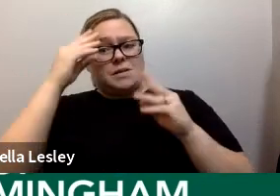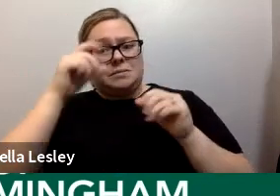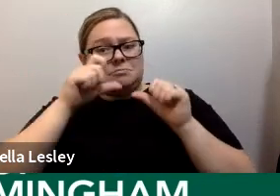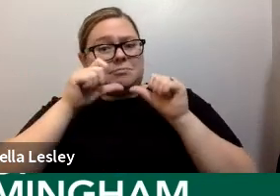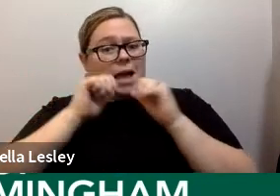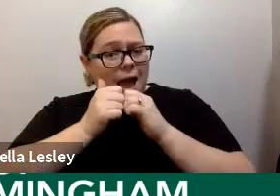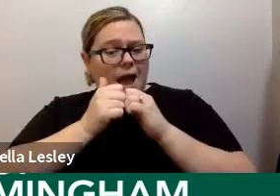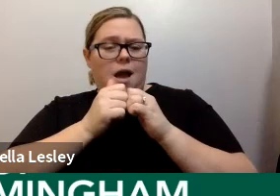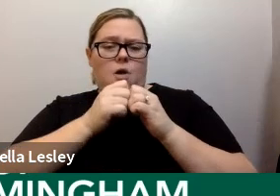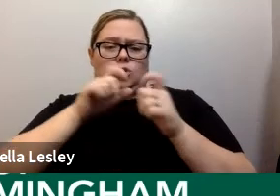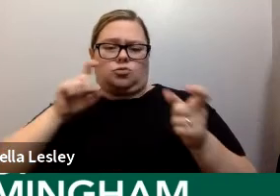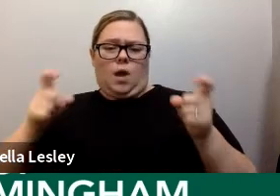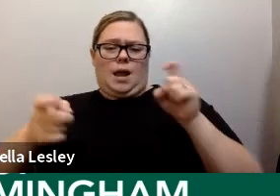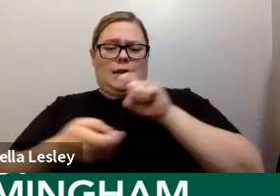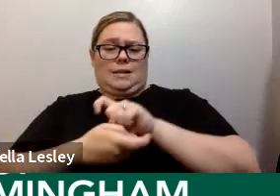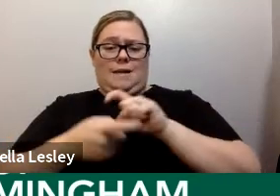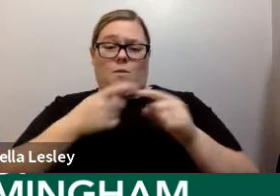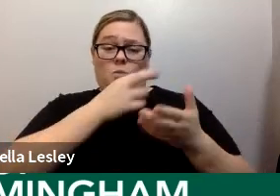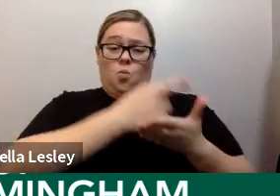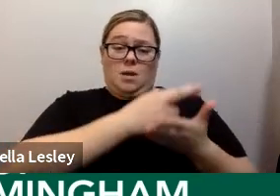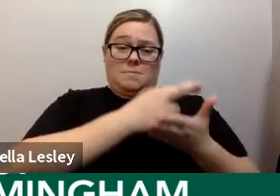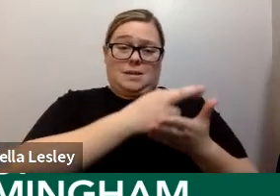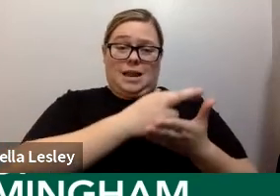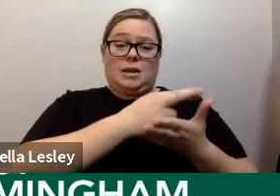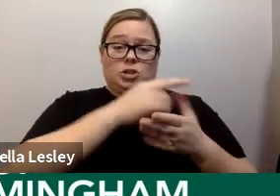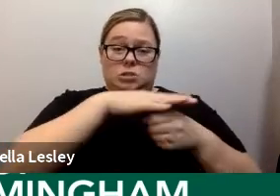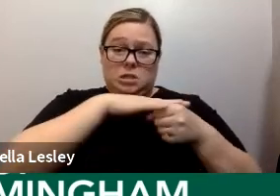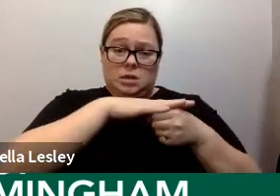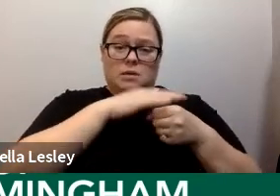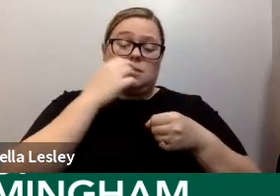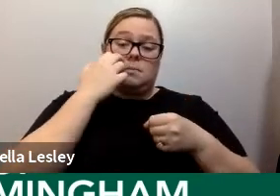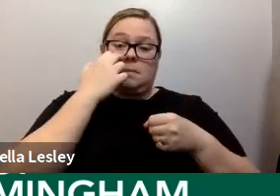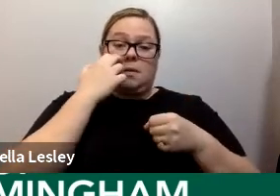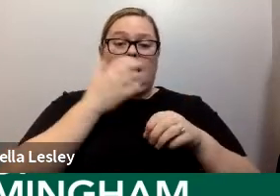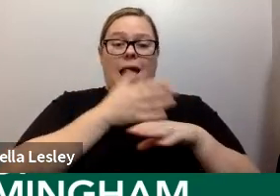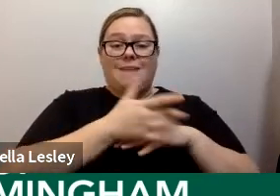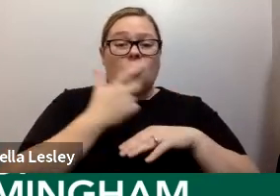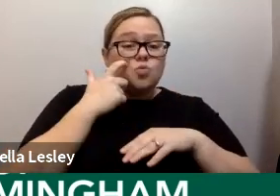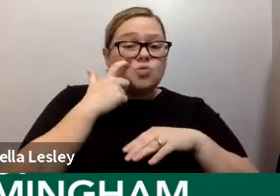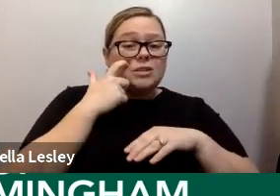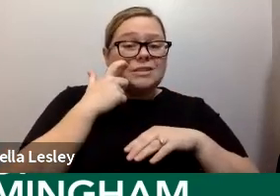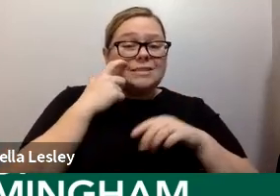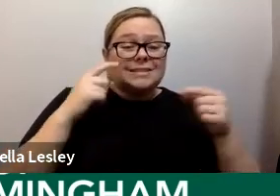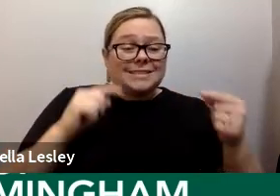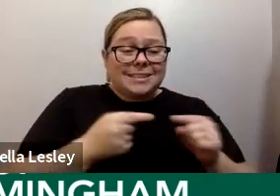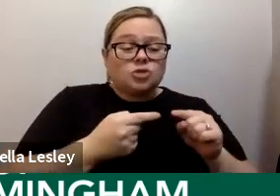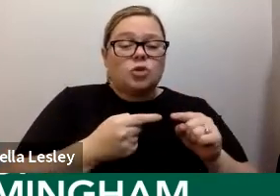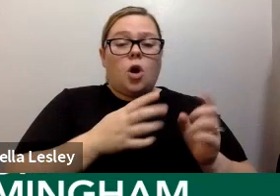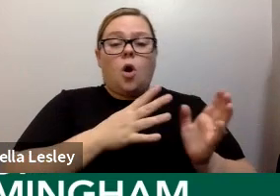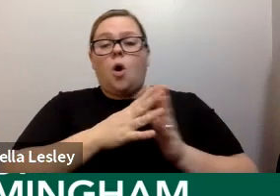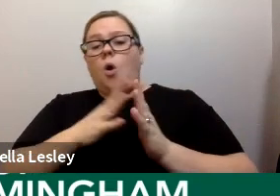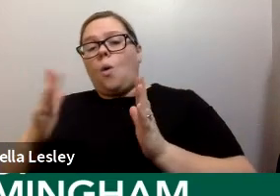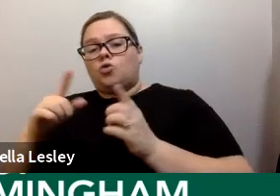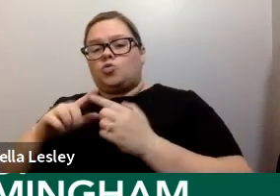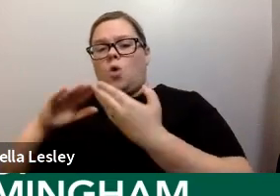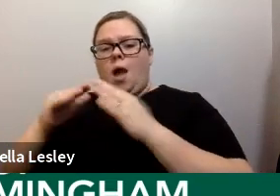we transition people from that rehabilitation setting after a recently acquired injury all the way into the community. And by the way, I want to mention